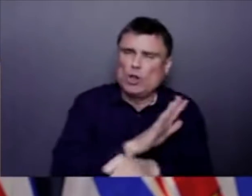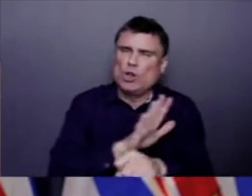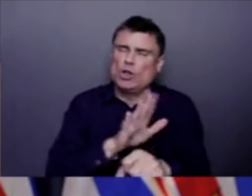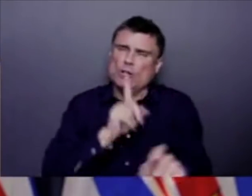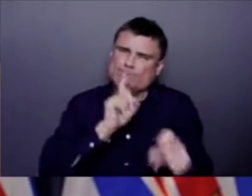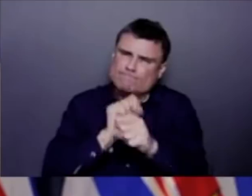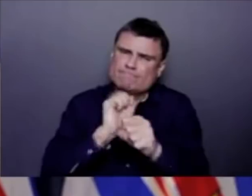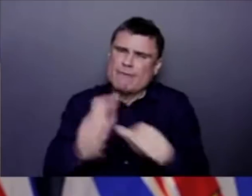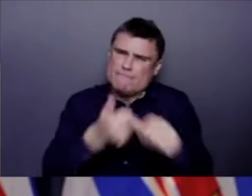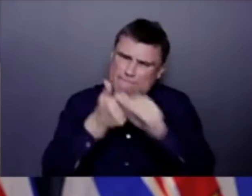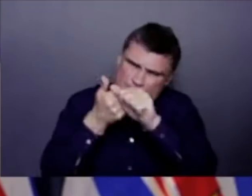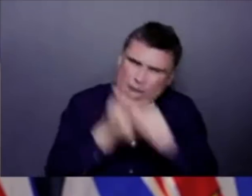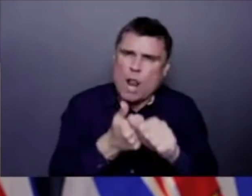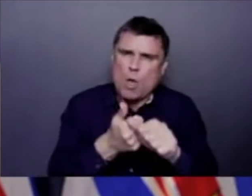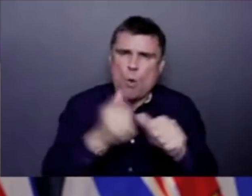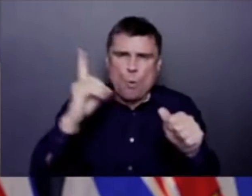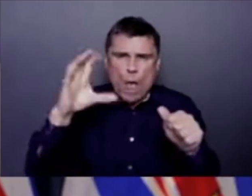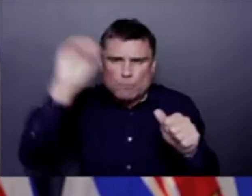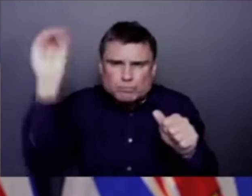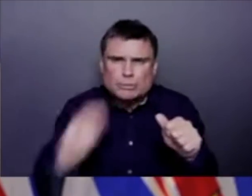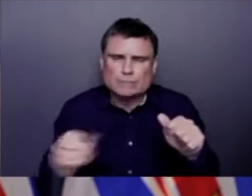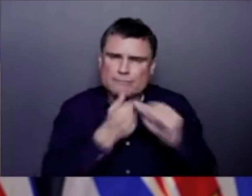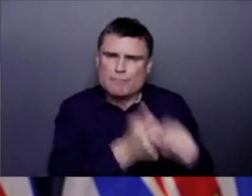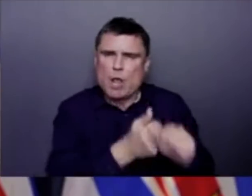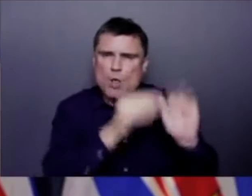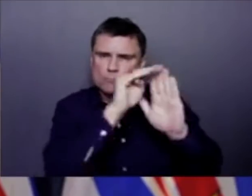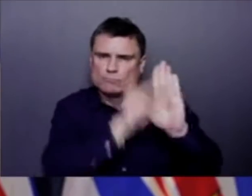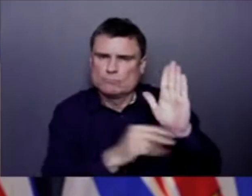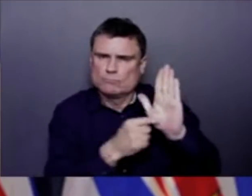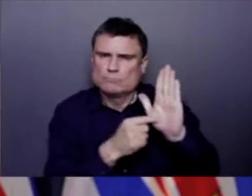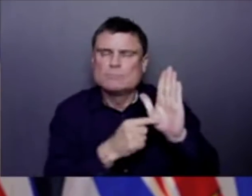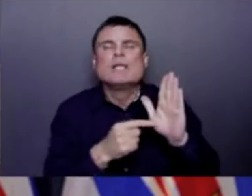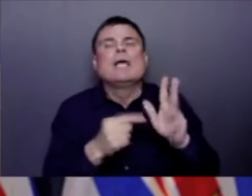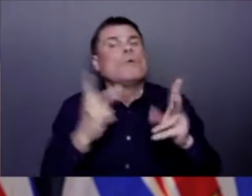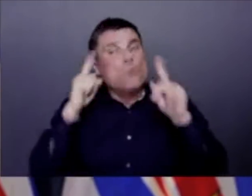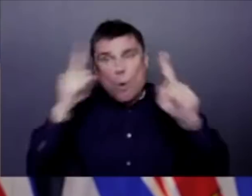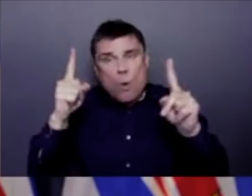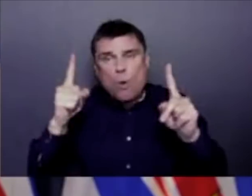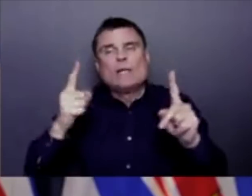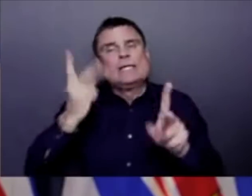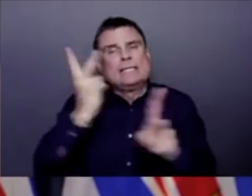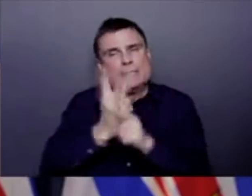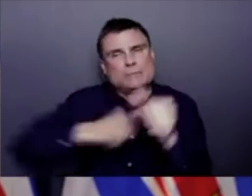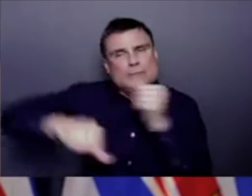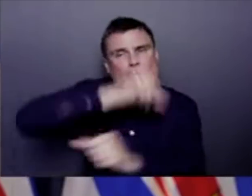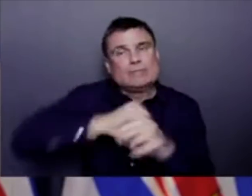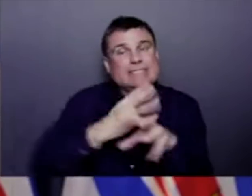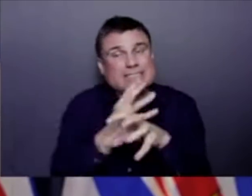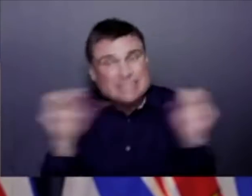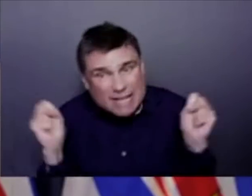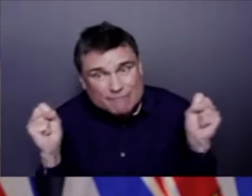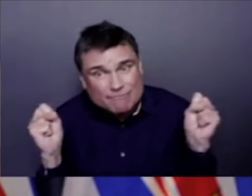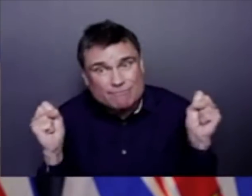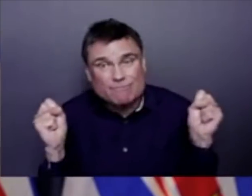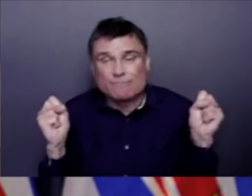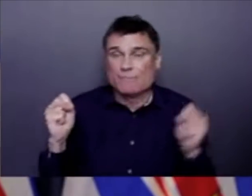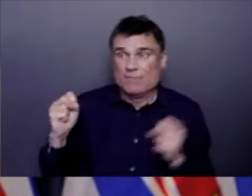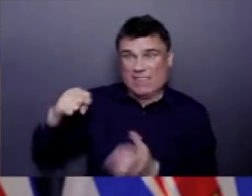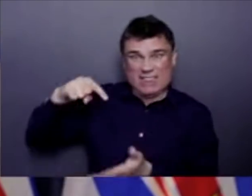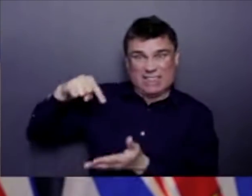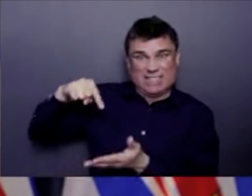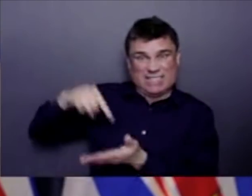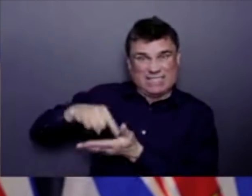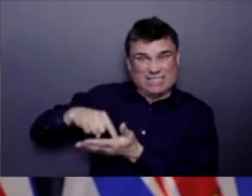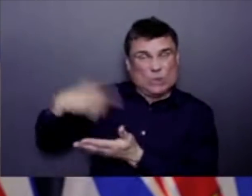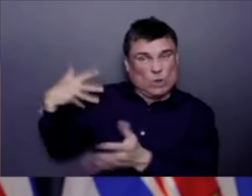and determination to keep one another safe in this very, very challenging time. I thank everybody for what they did this weekend